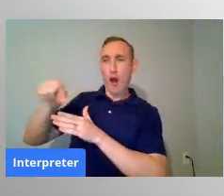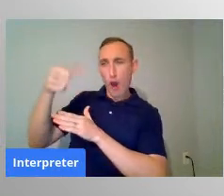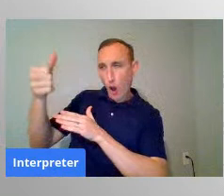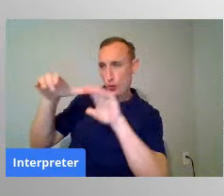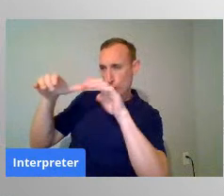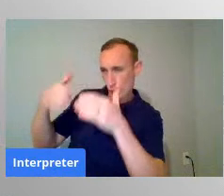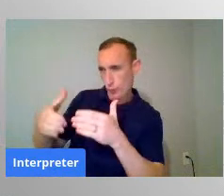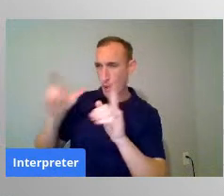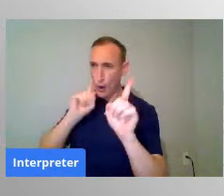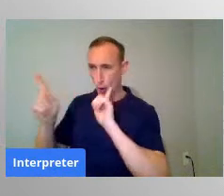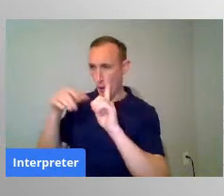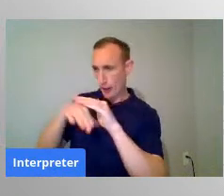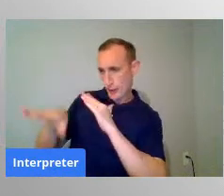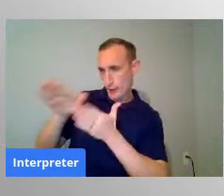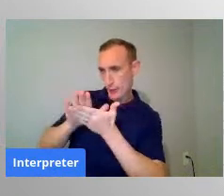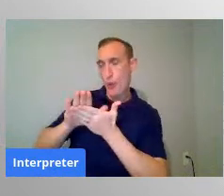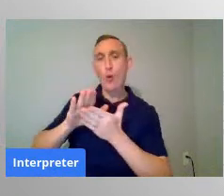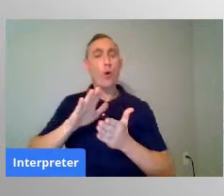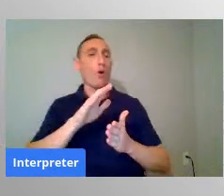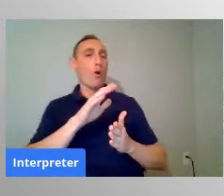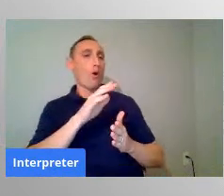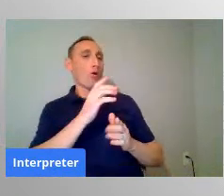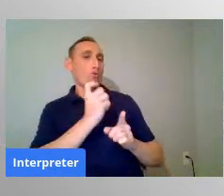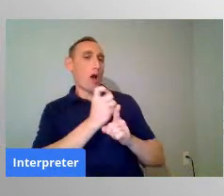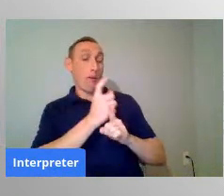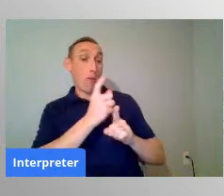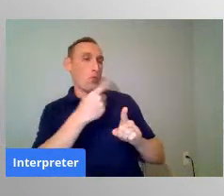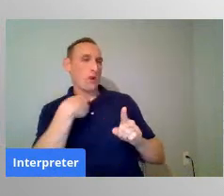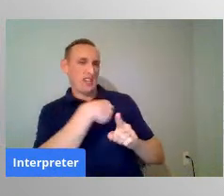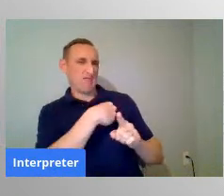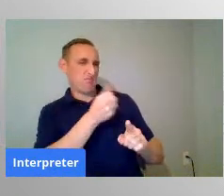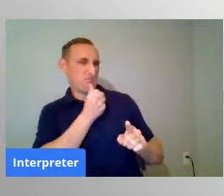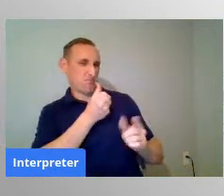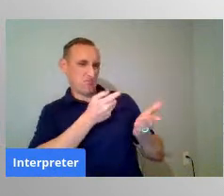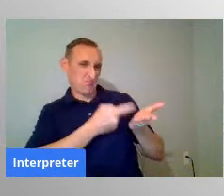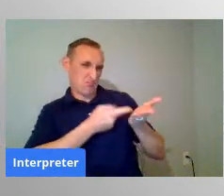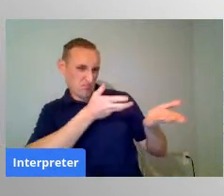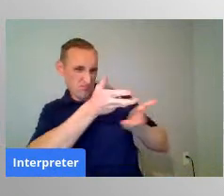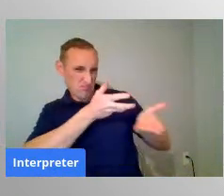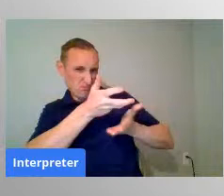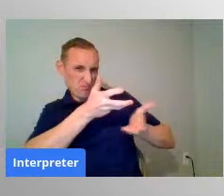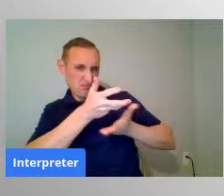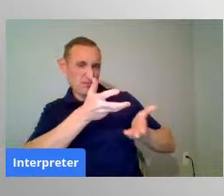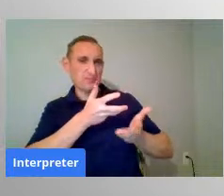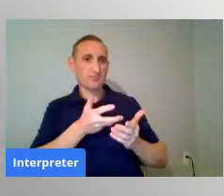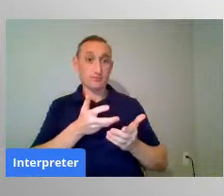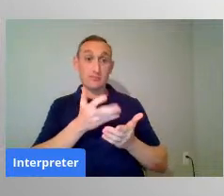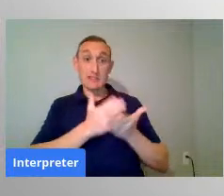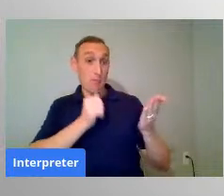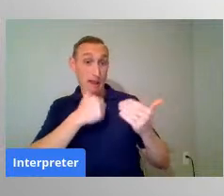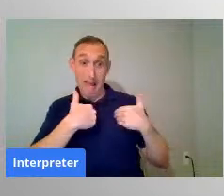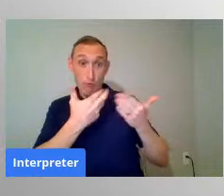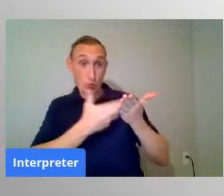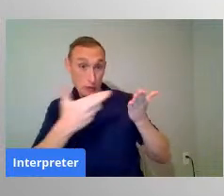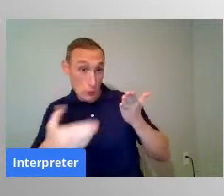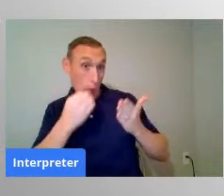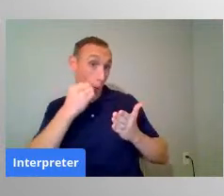don't have the resources at home to support the need. Okay, I'm sorry. I just thought that I don't know why I thought for safety that all schools were